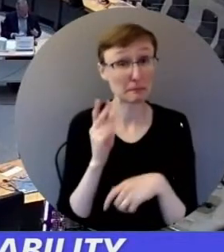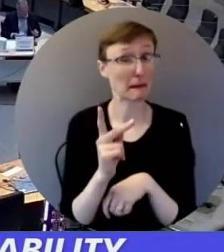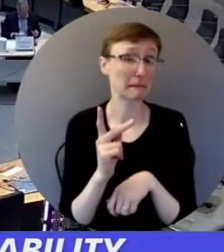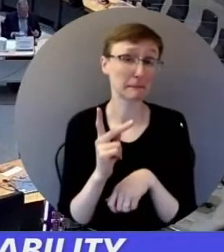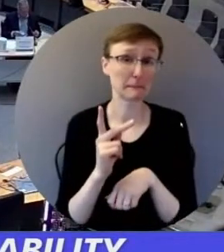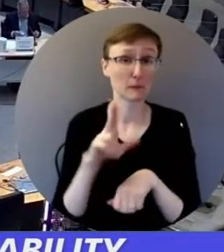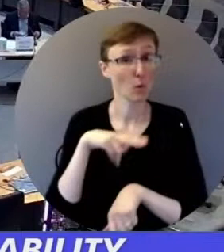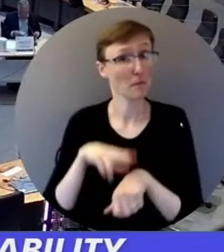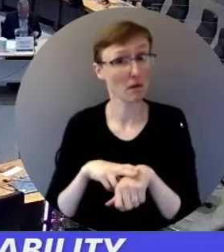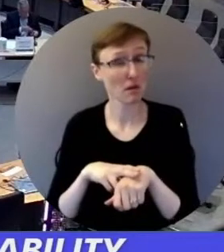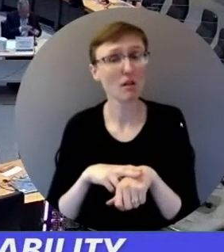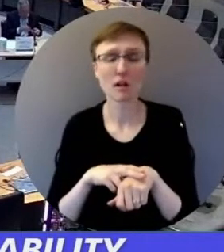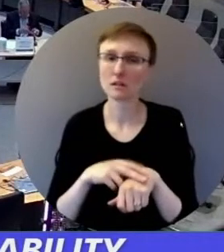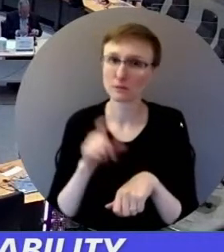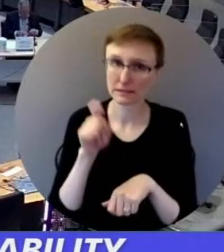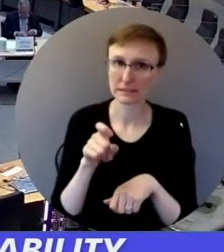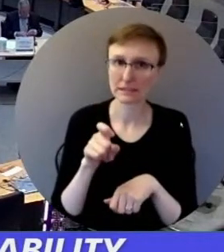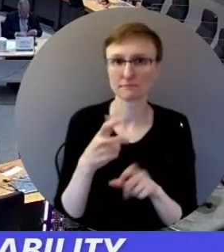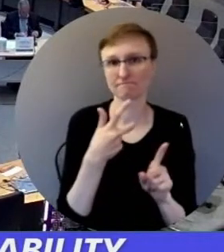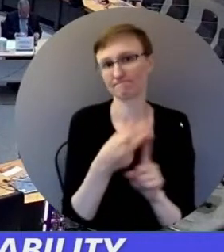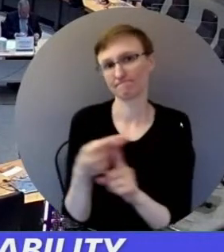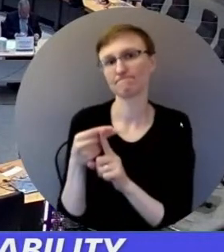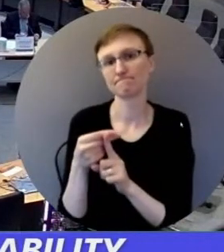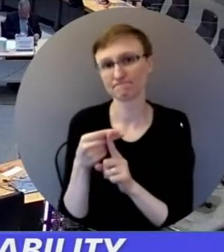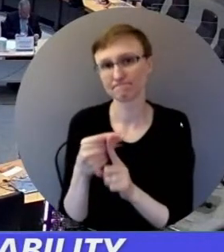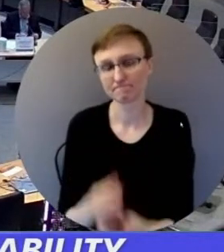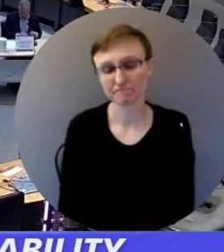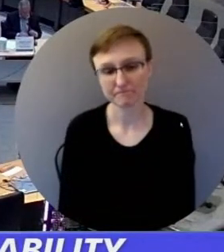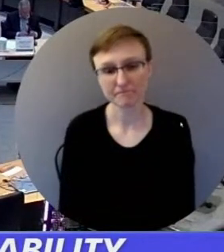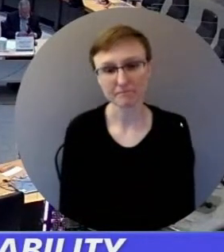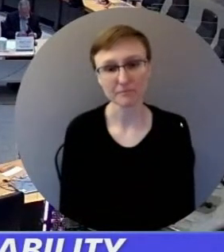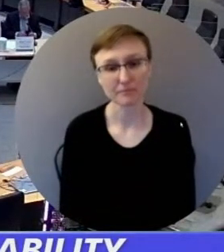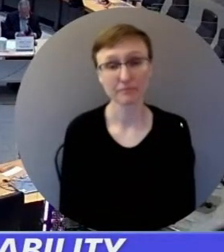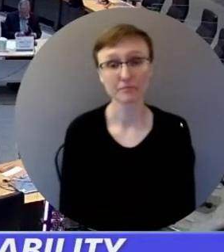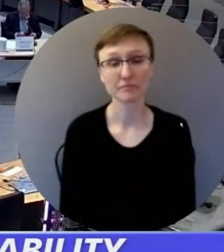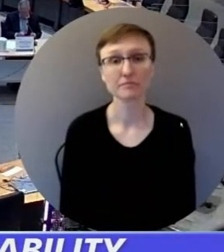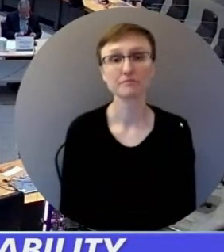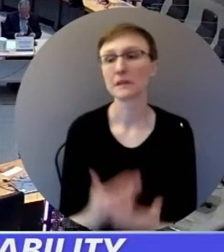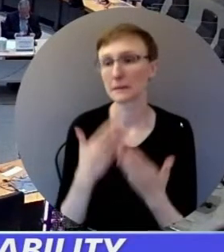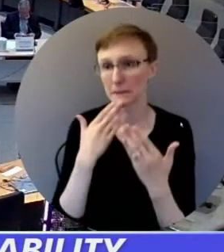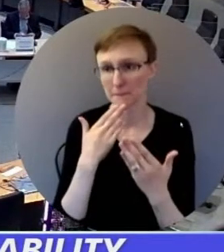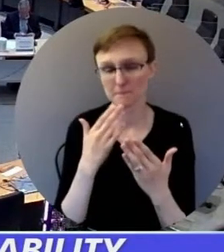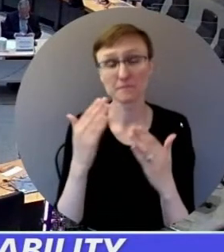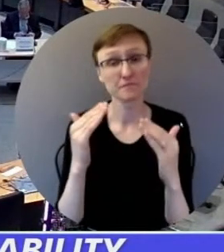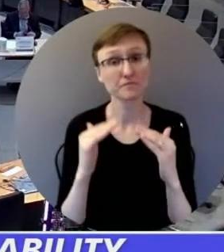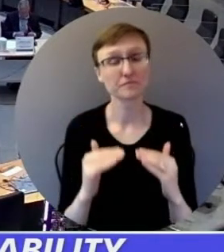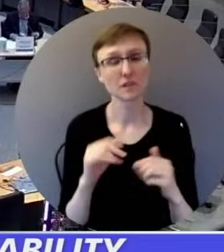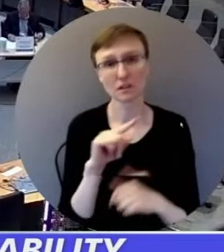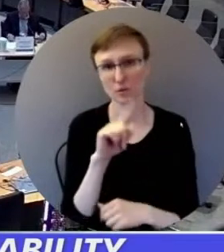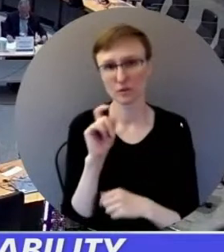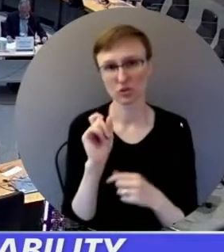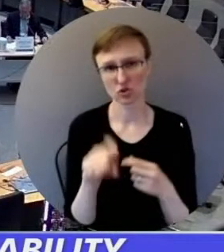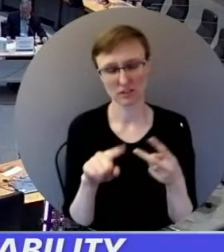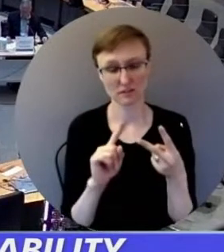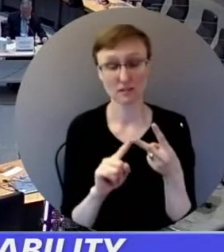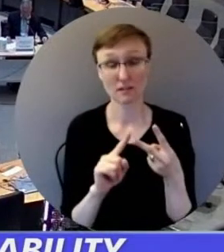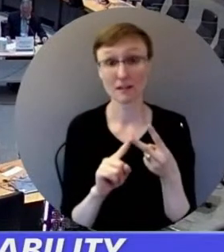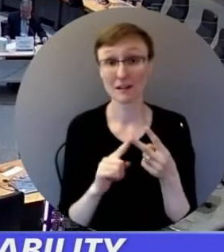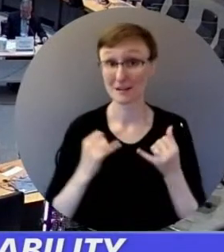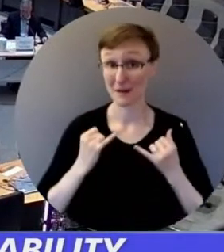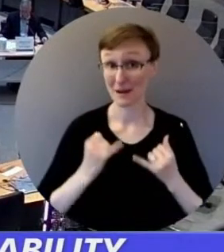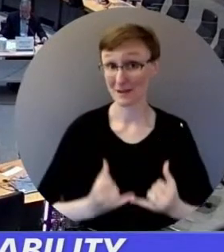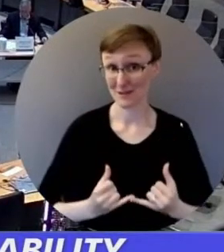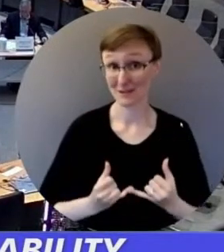All right, thank you both very much. And follow-up is for Mayor Watson. Great news on the bridge